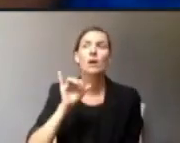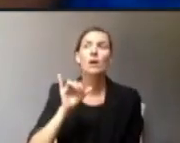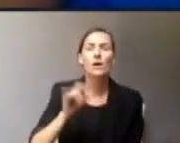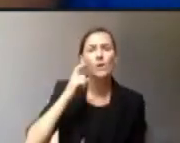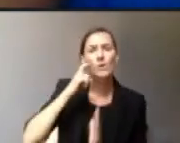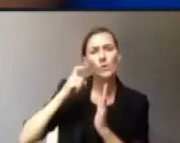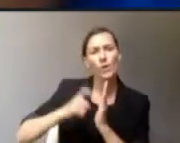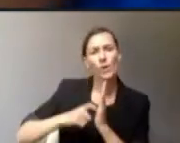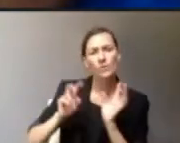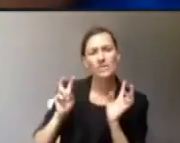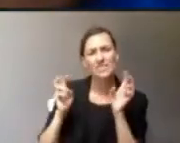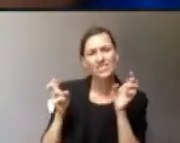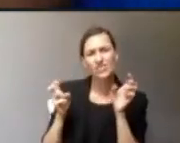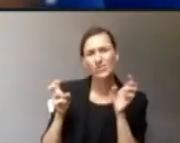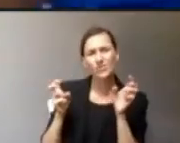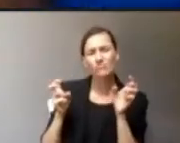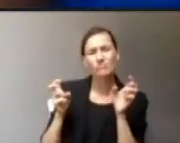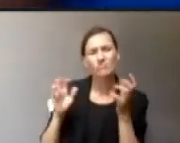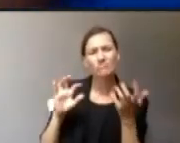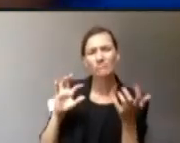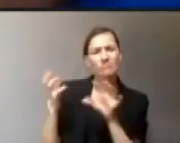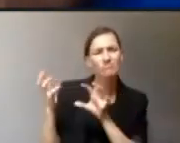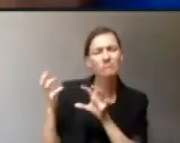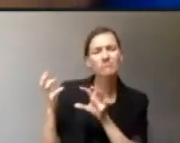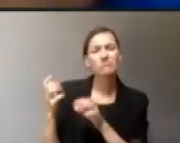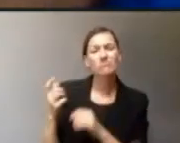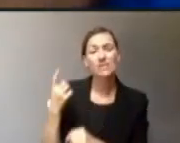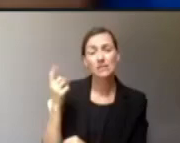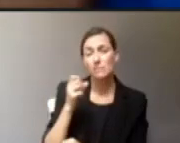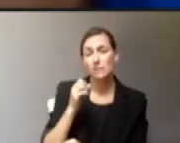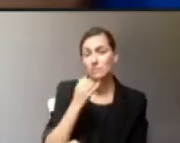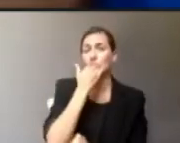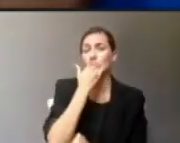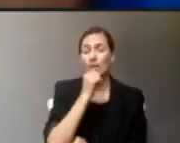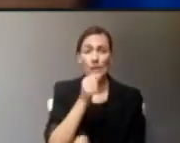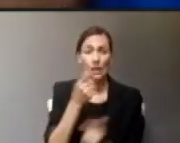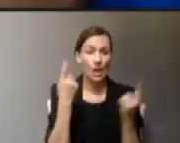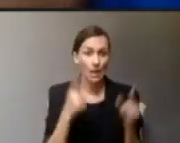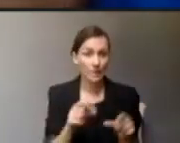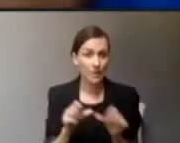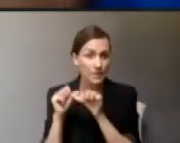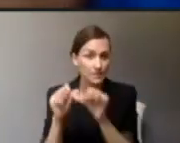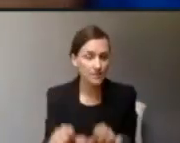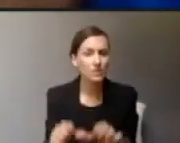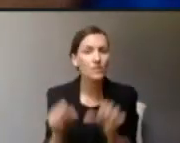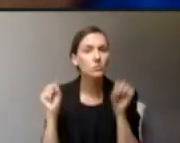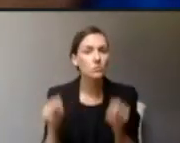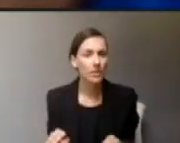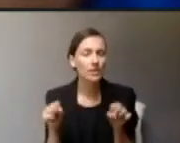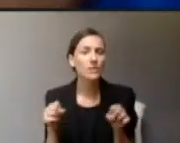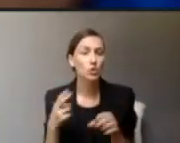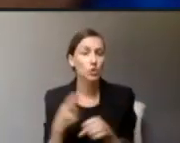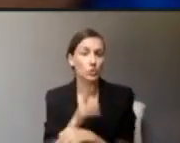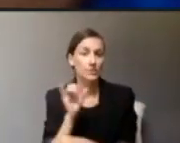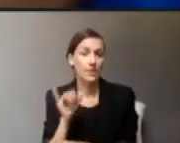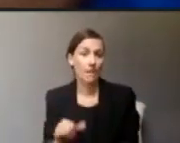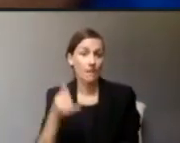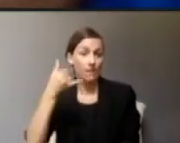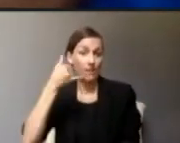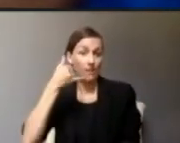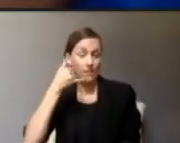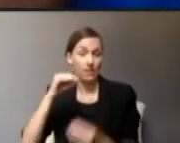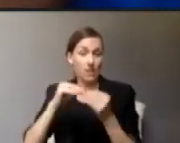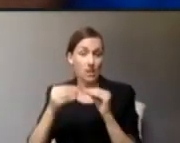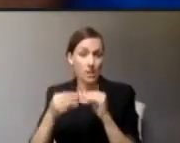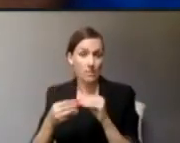an issue or something's not happening consistently, you can use that number to report it, and